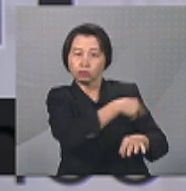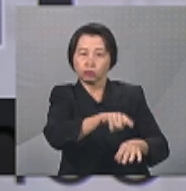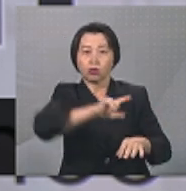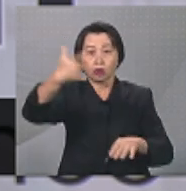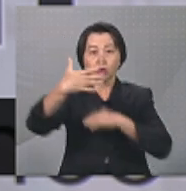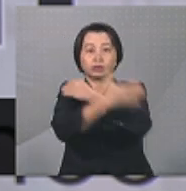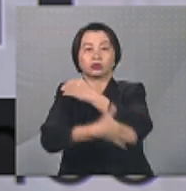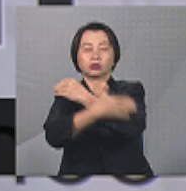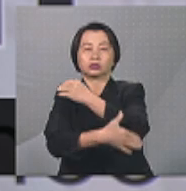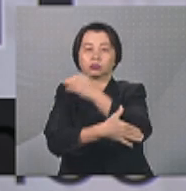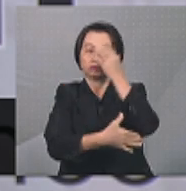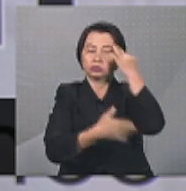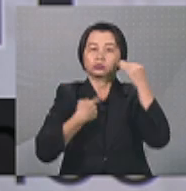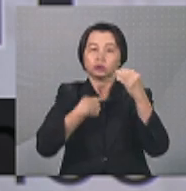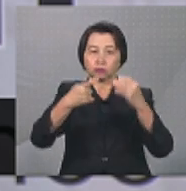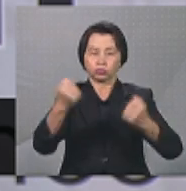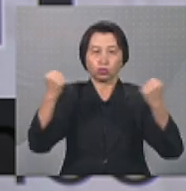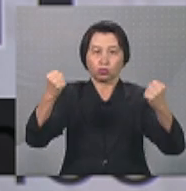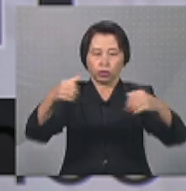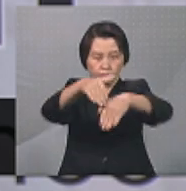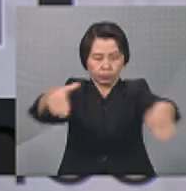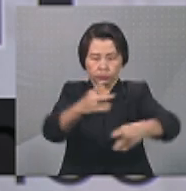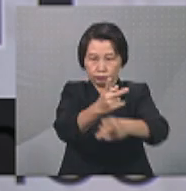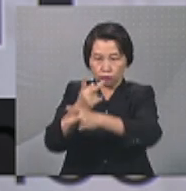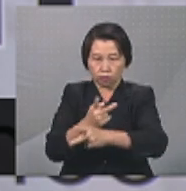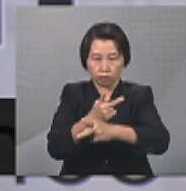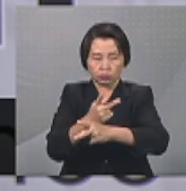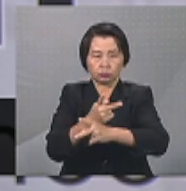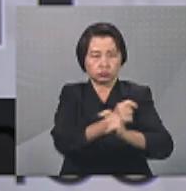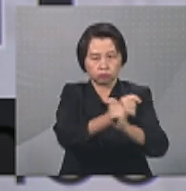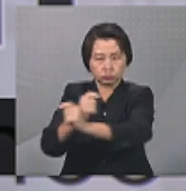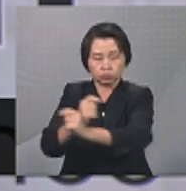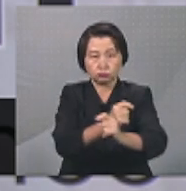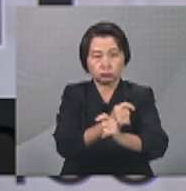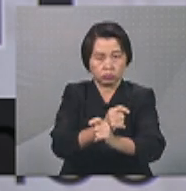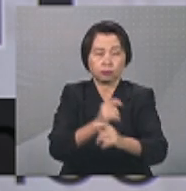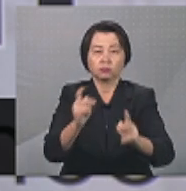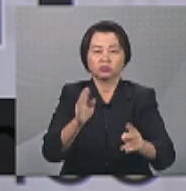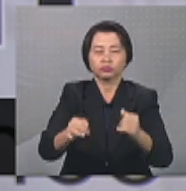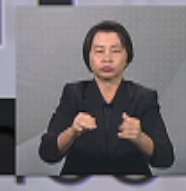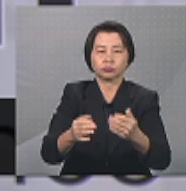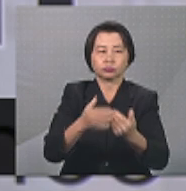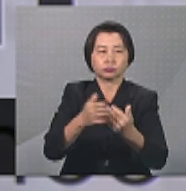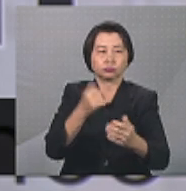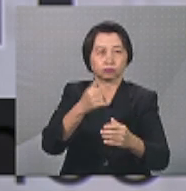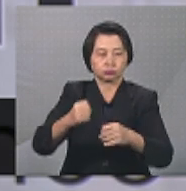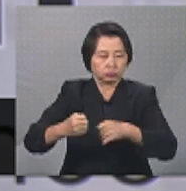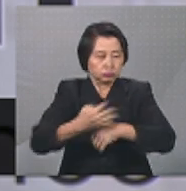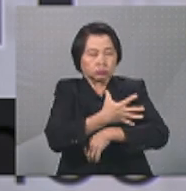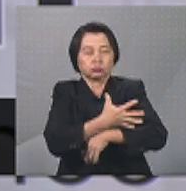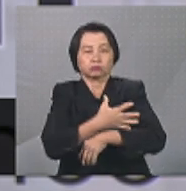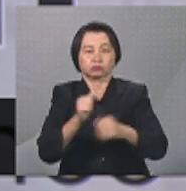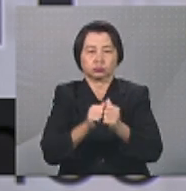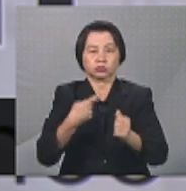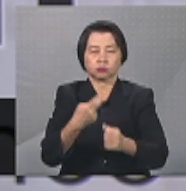countries. So we need to tighten the border control so that the easing of the restriction may be.